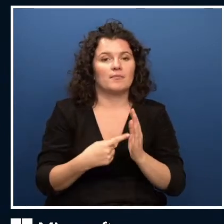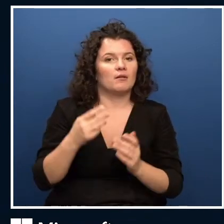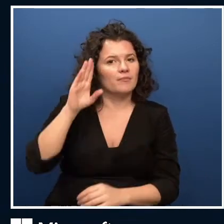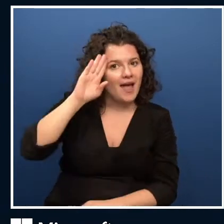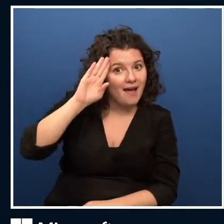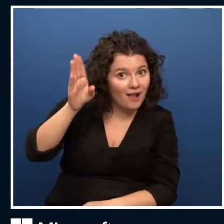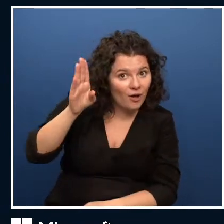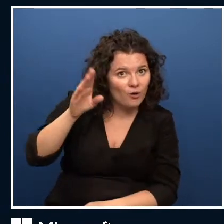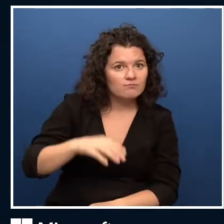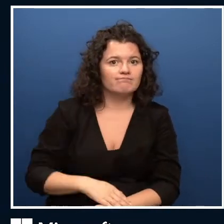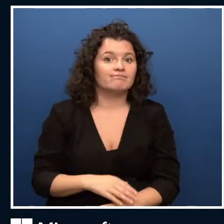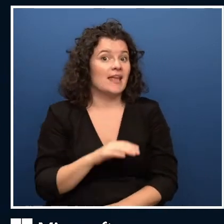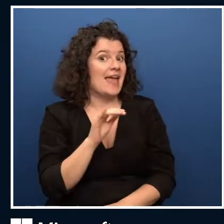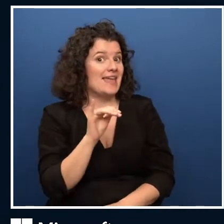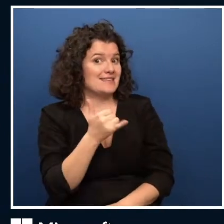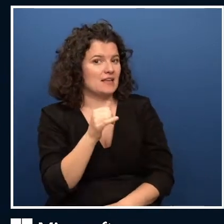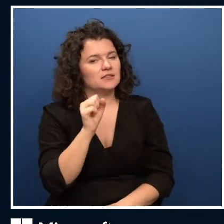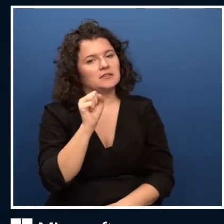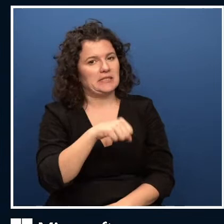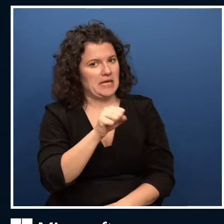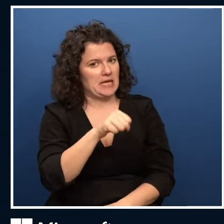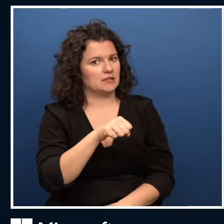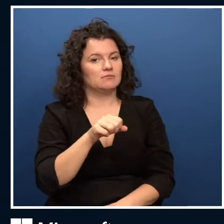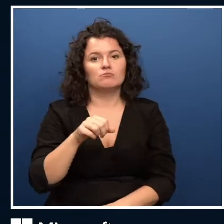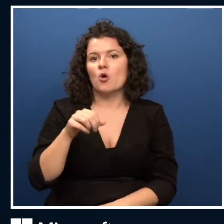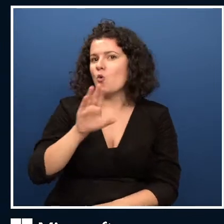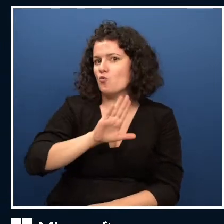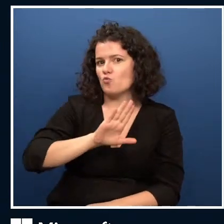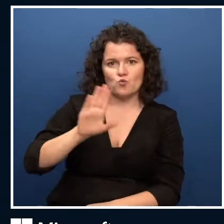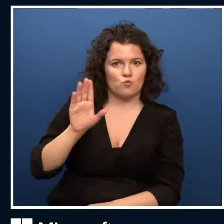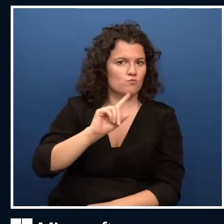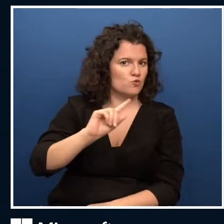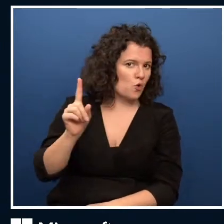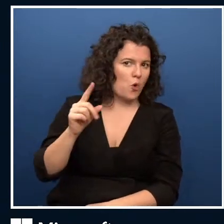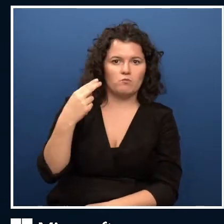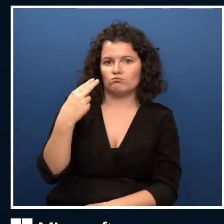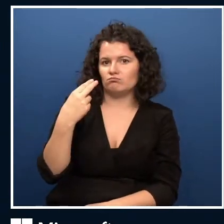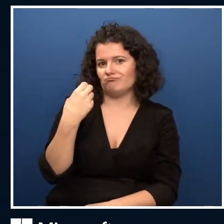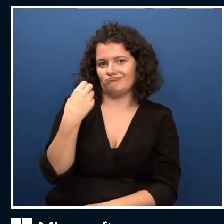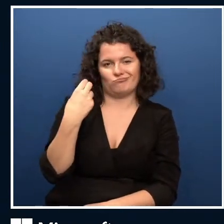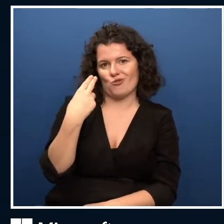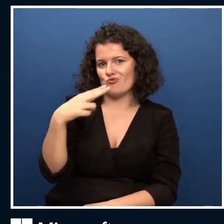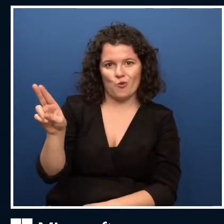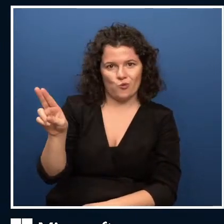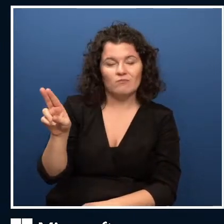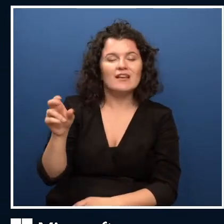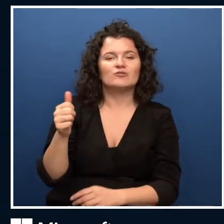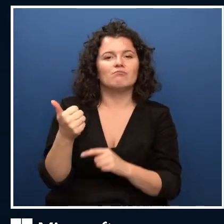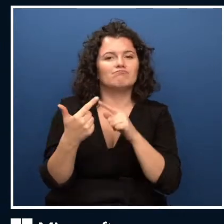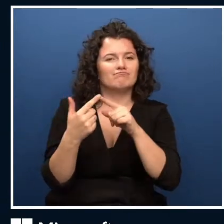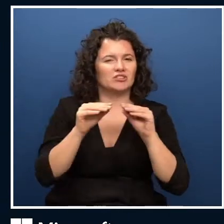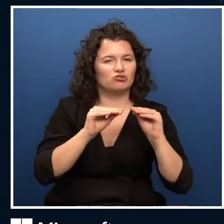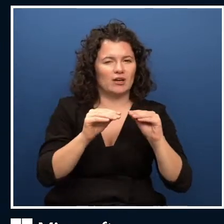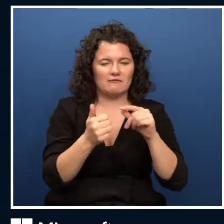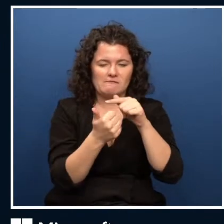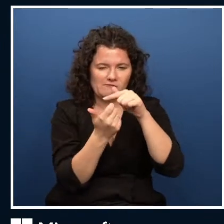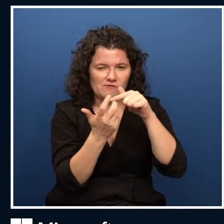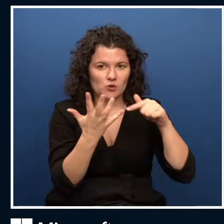no, and yeah, so I basically concentrated only on these basic signs.